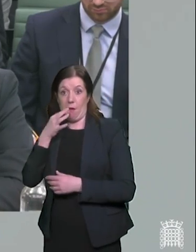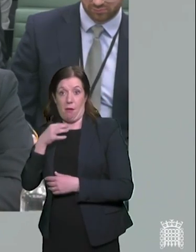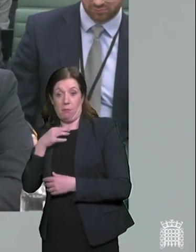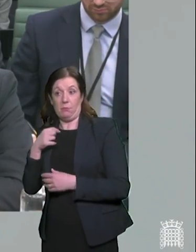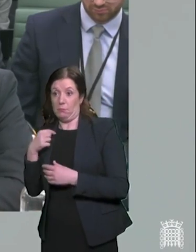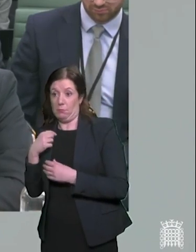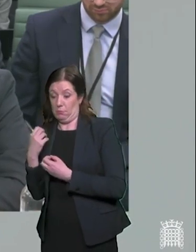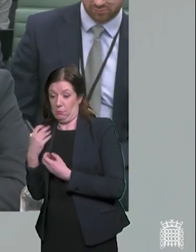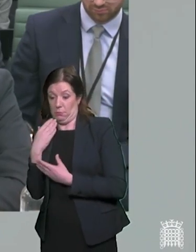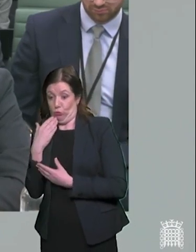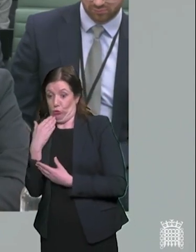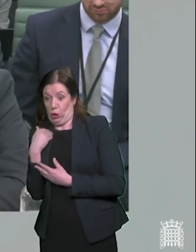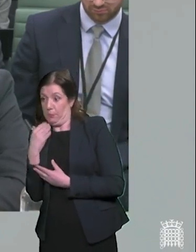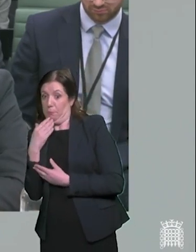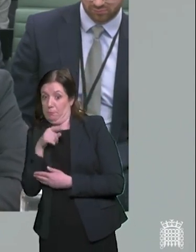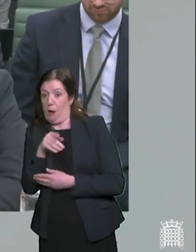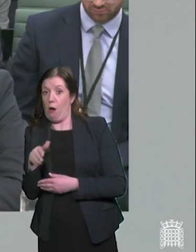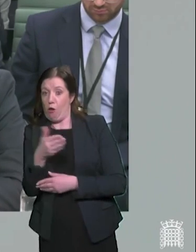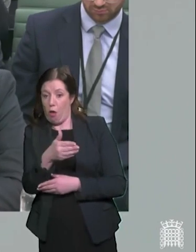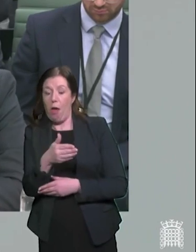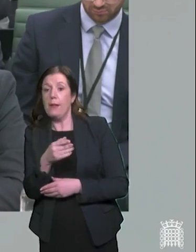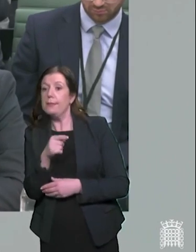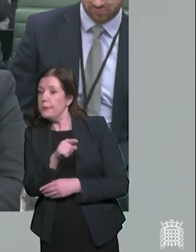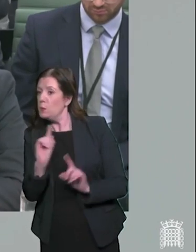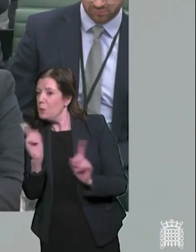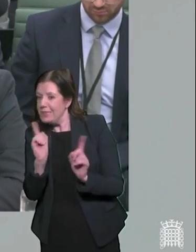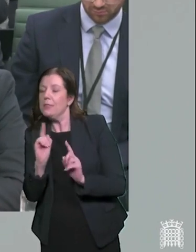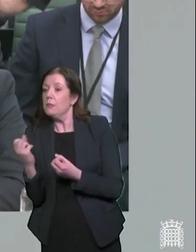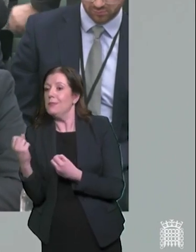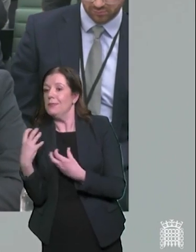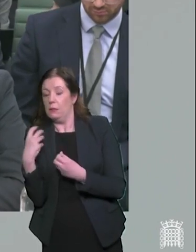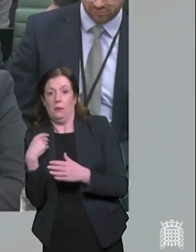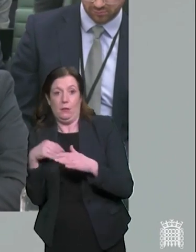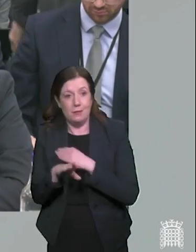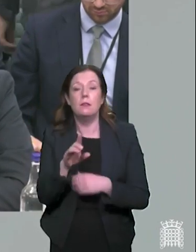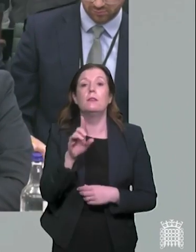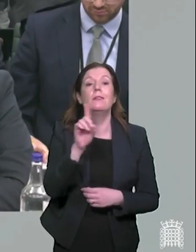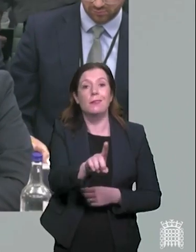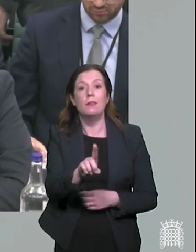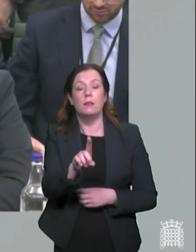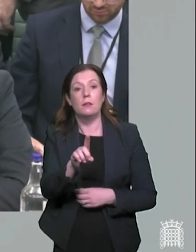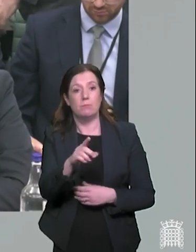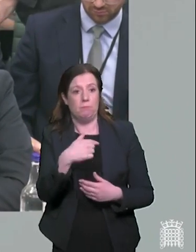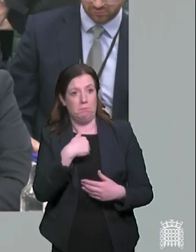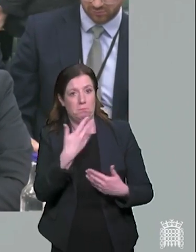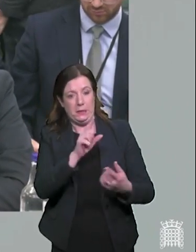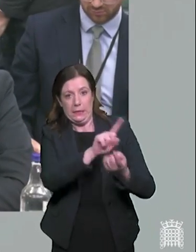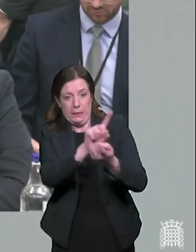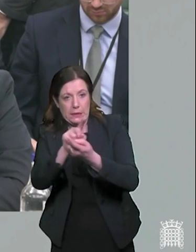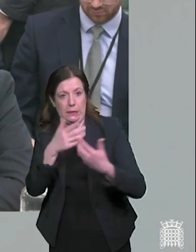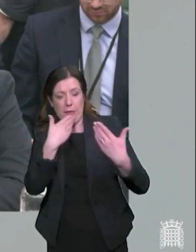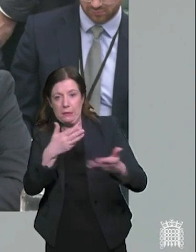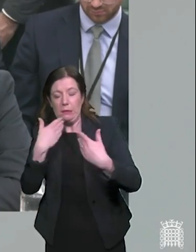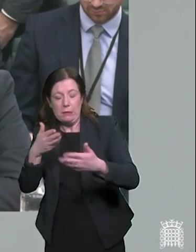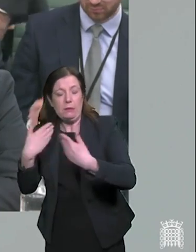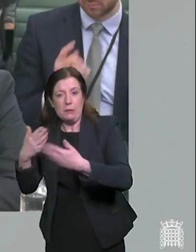having been briefed shortly beforehand about what the event entailed. I met and thanked various groups of people